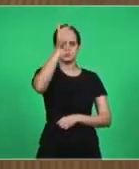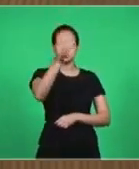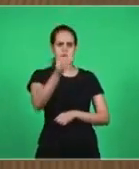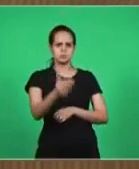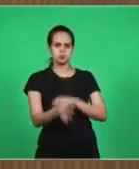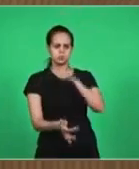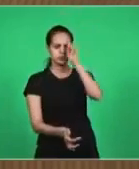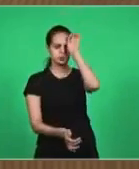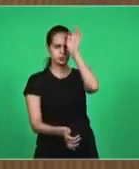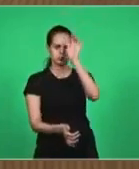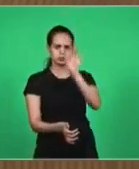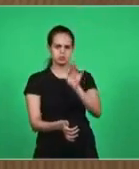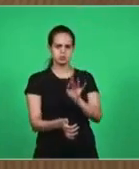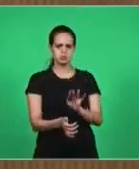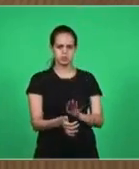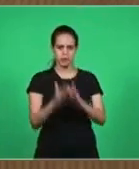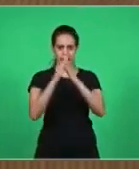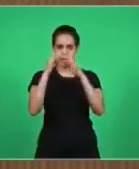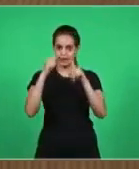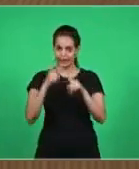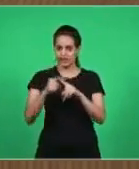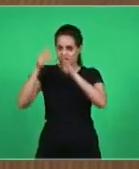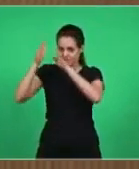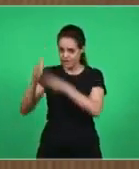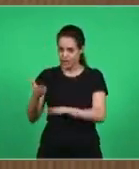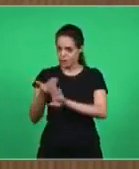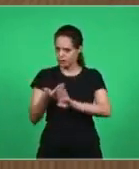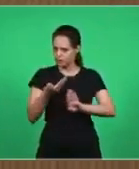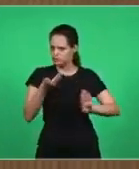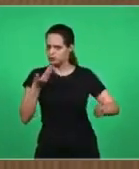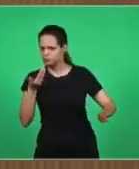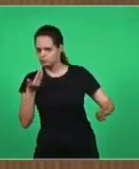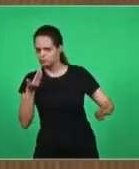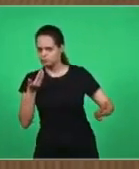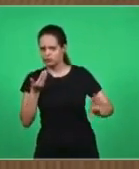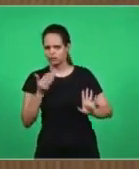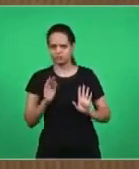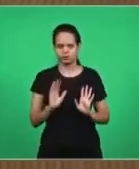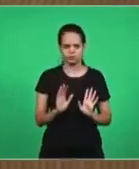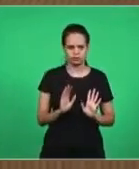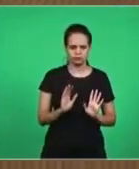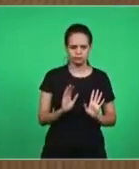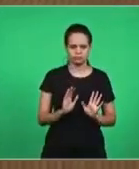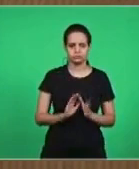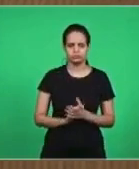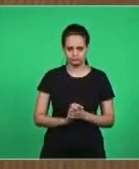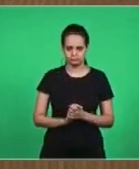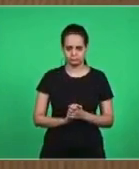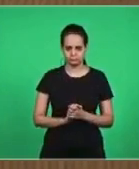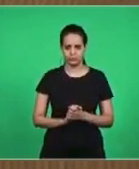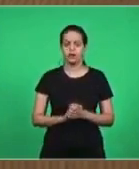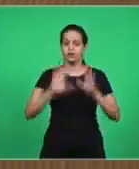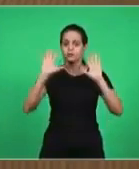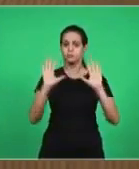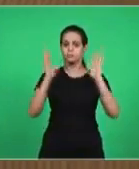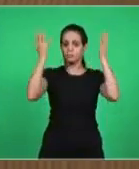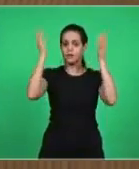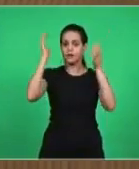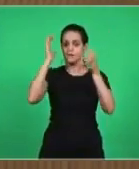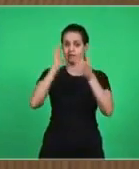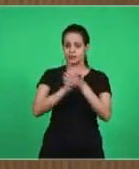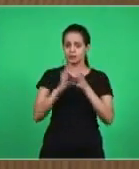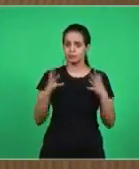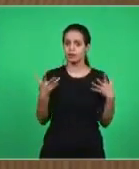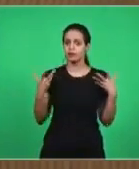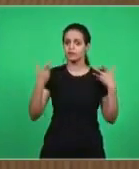church. The church is sanctified. The church is ready to participate in the wedding, of the great wedding which is the rapture and the wedding of the Lamb